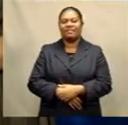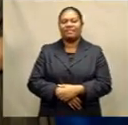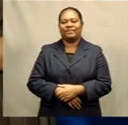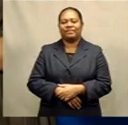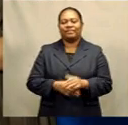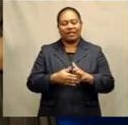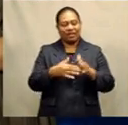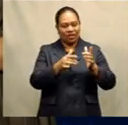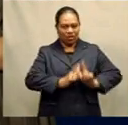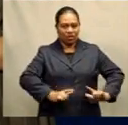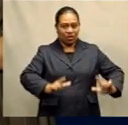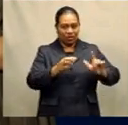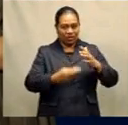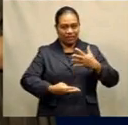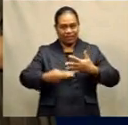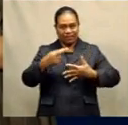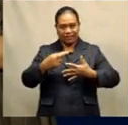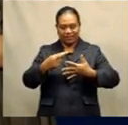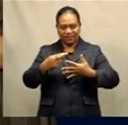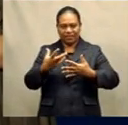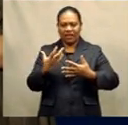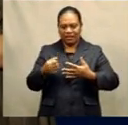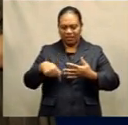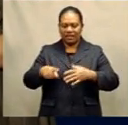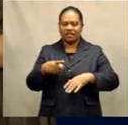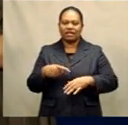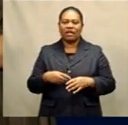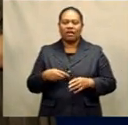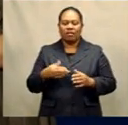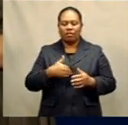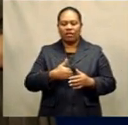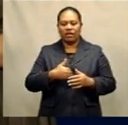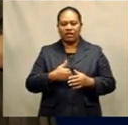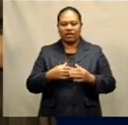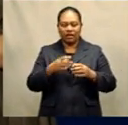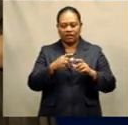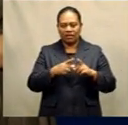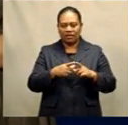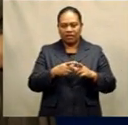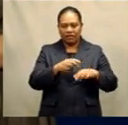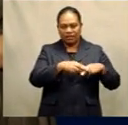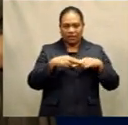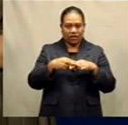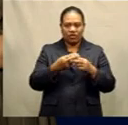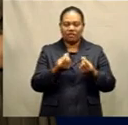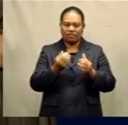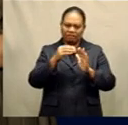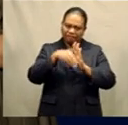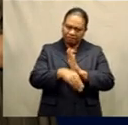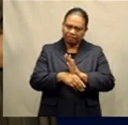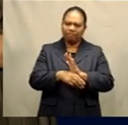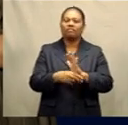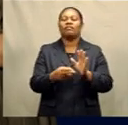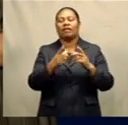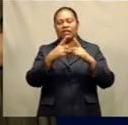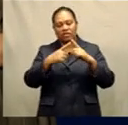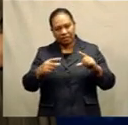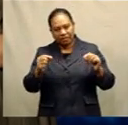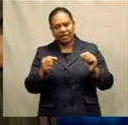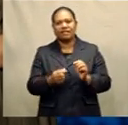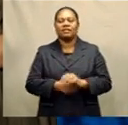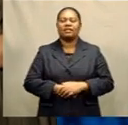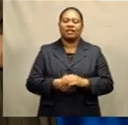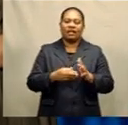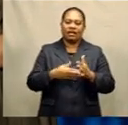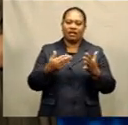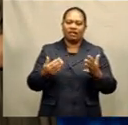local exchange rates are set early this morning. The Fiji dollar fell against the Chinese yuan, Kiwi dollar, euro and the Japanese yen, and gained